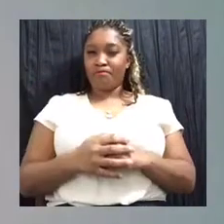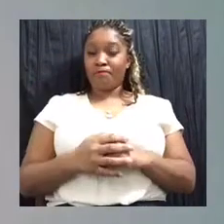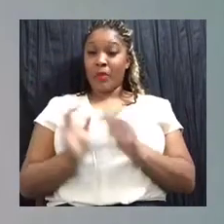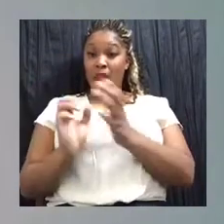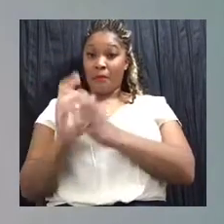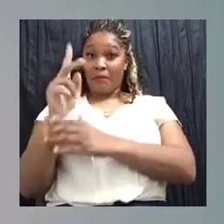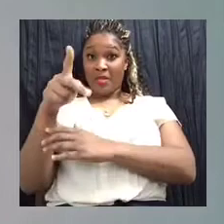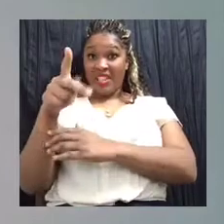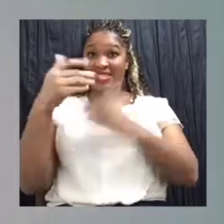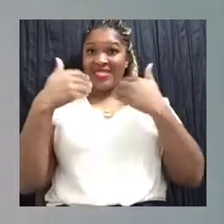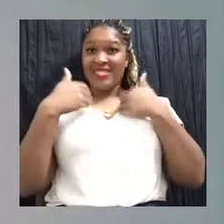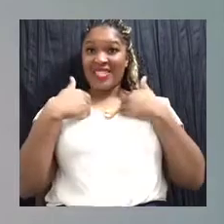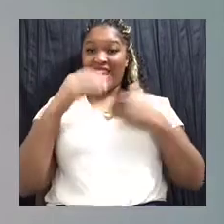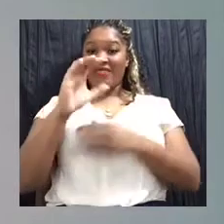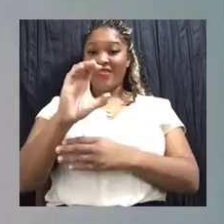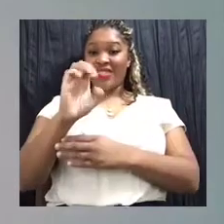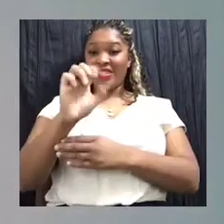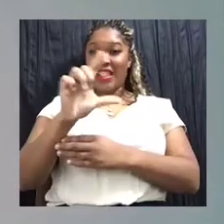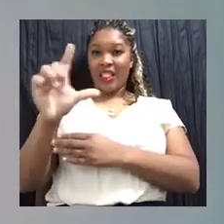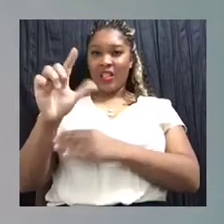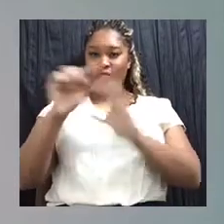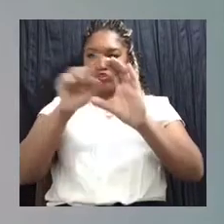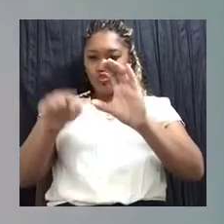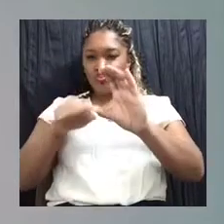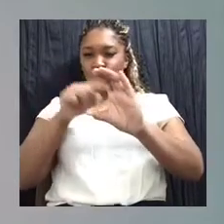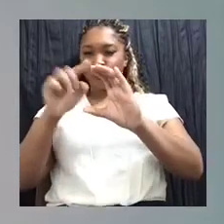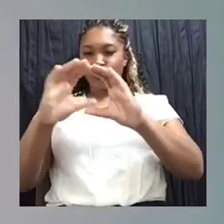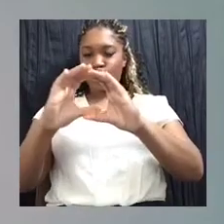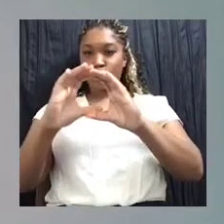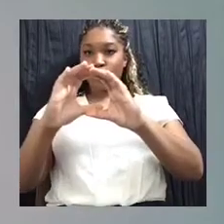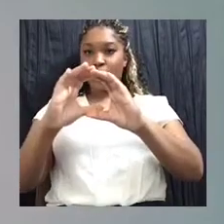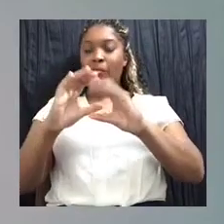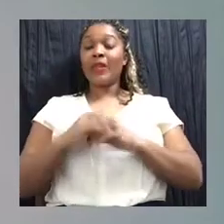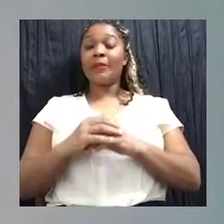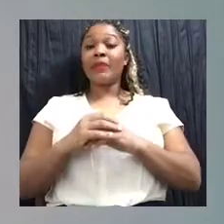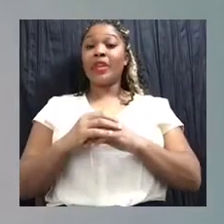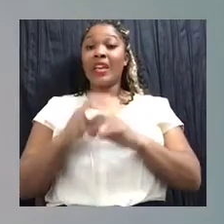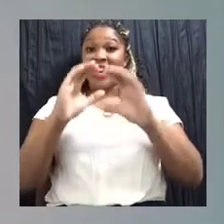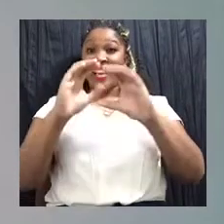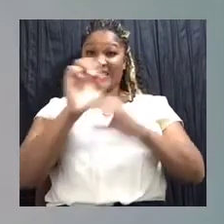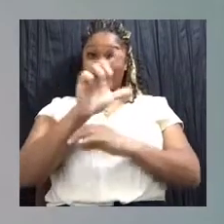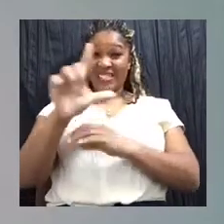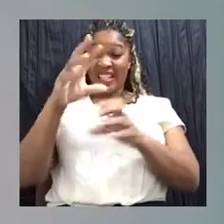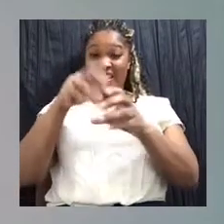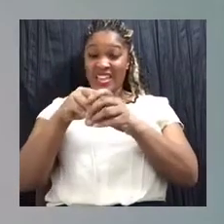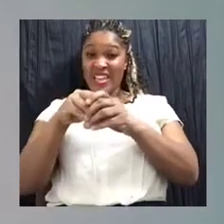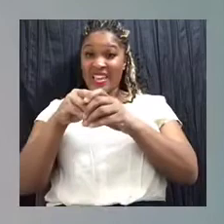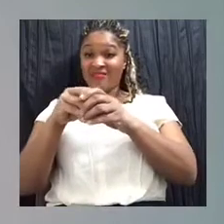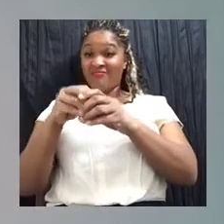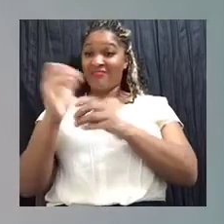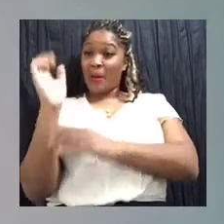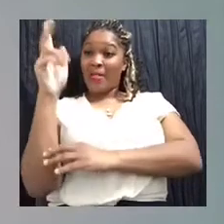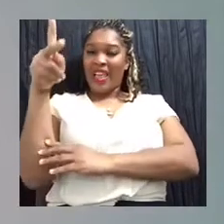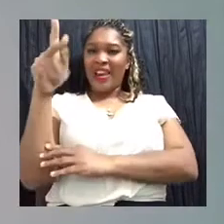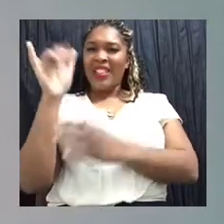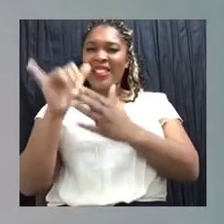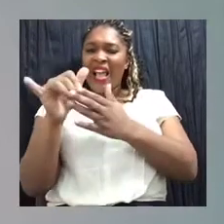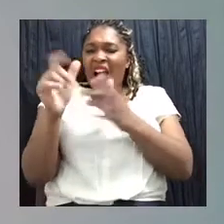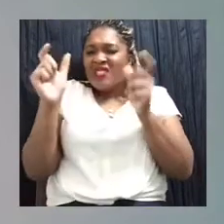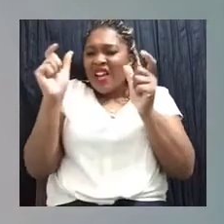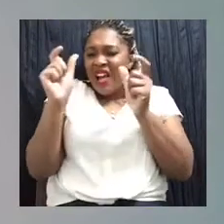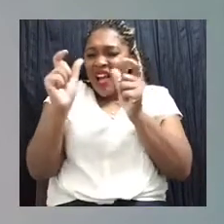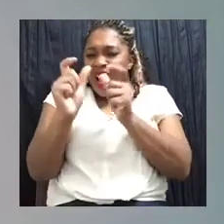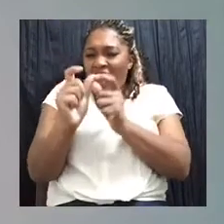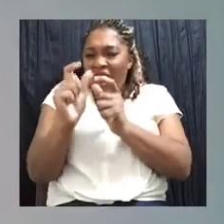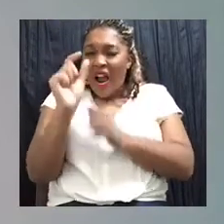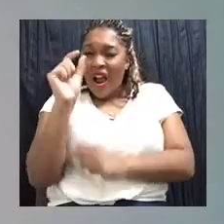Plants have cells, and a cell in a plant is the tiny part that